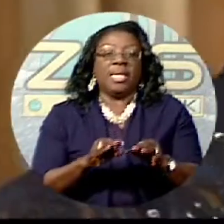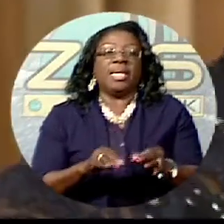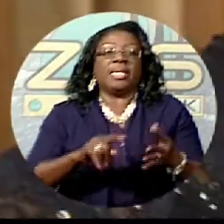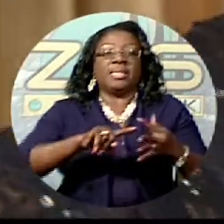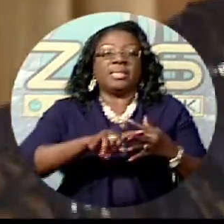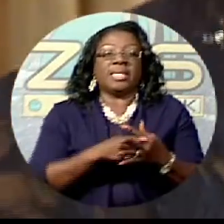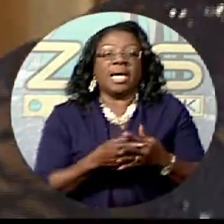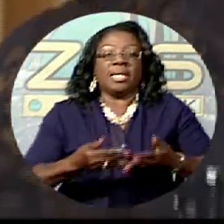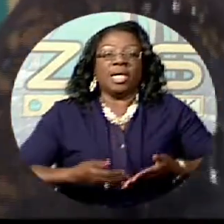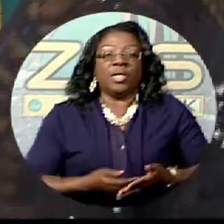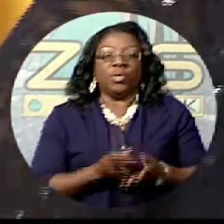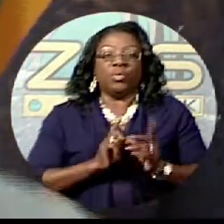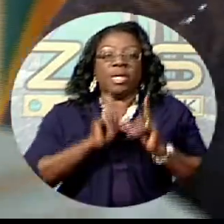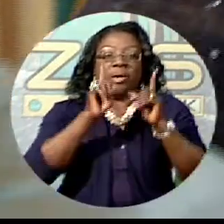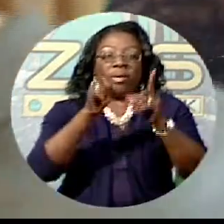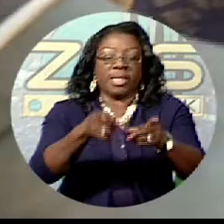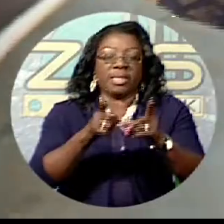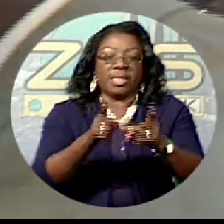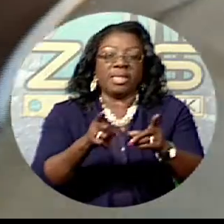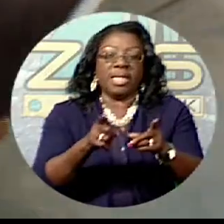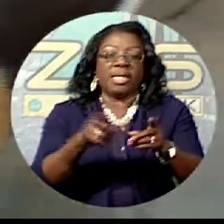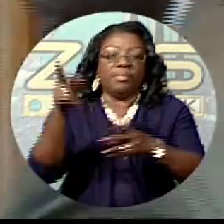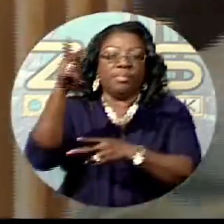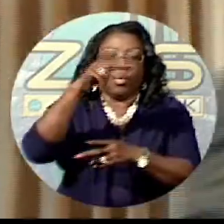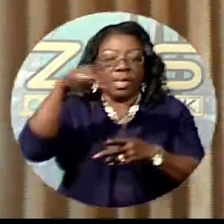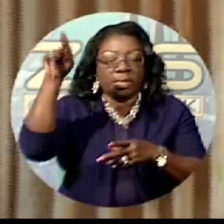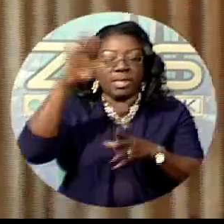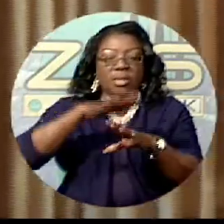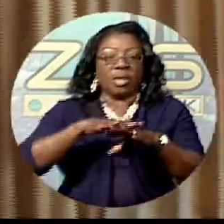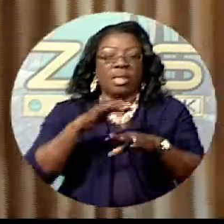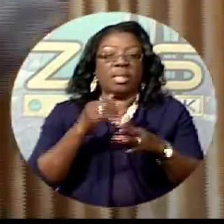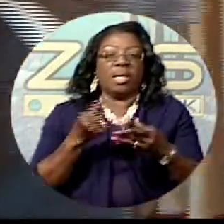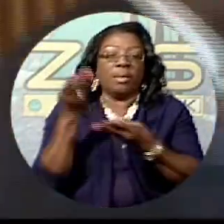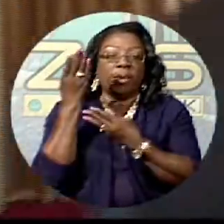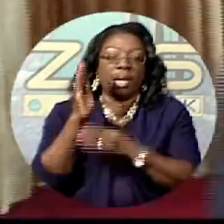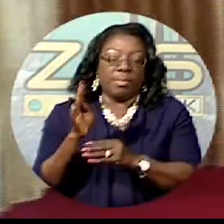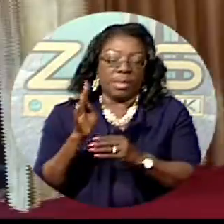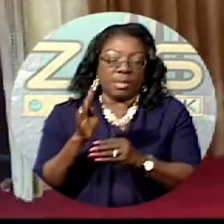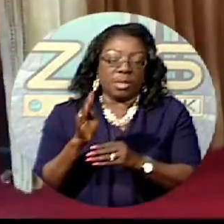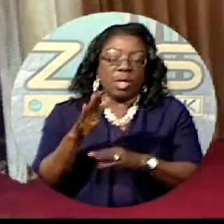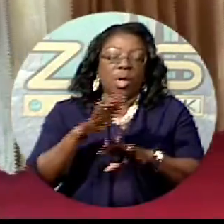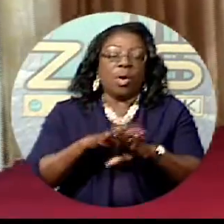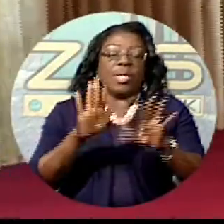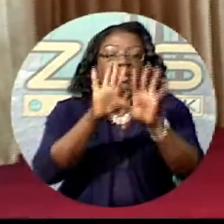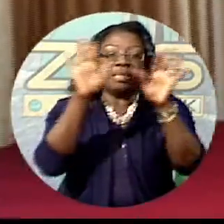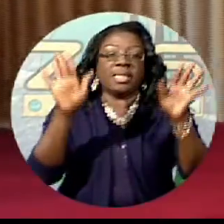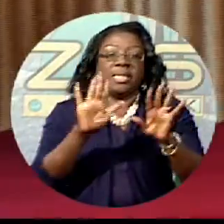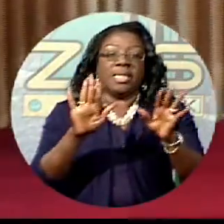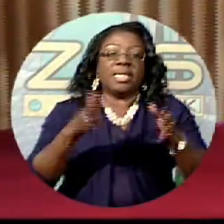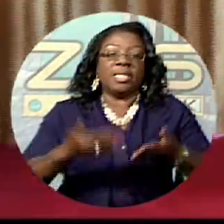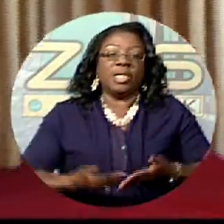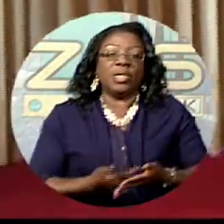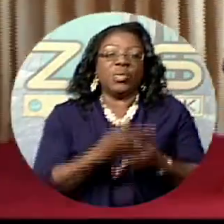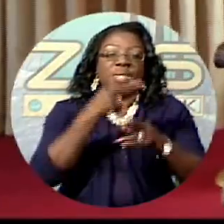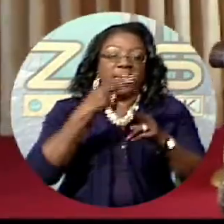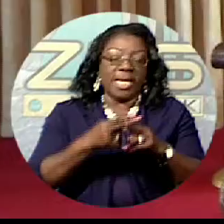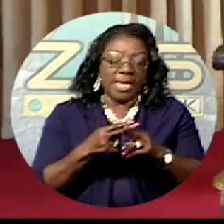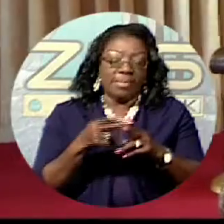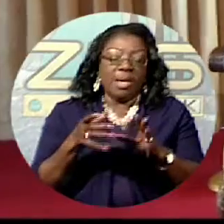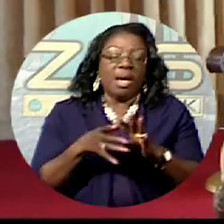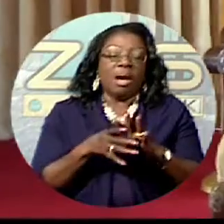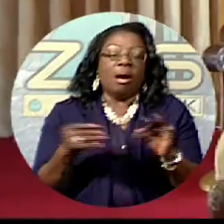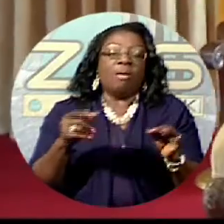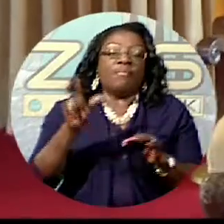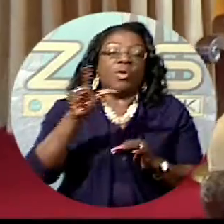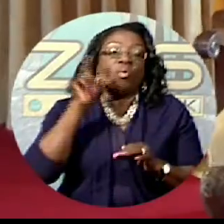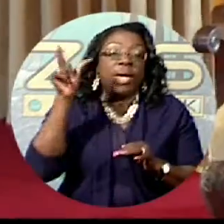frontline politics in the Bahamas. On Sunday, the name Loretta Butler-Turner was etched in the annals of Bahamian history as she became the first